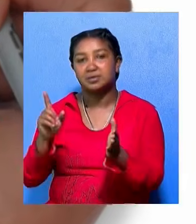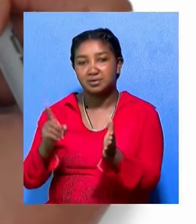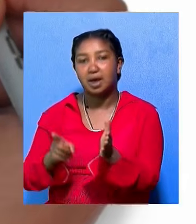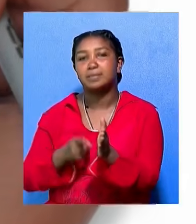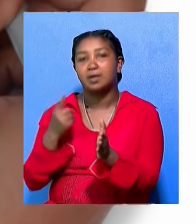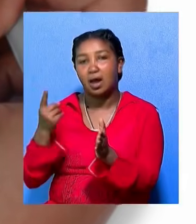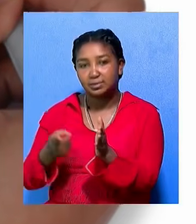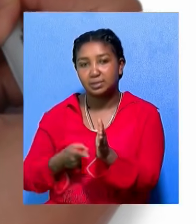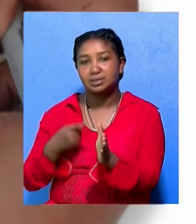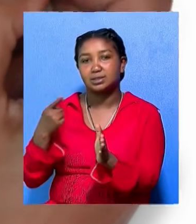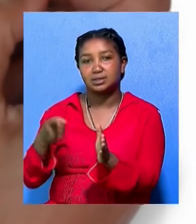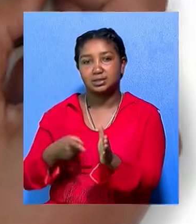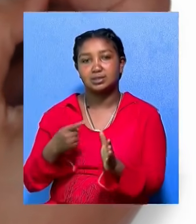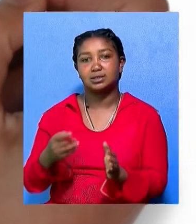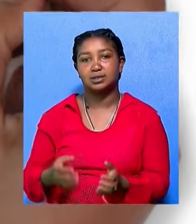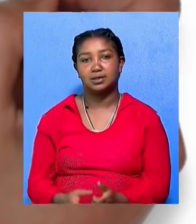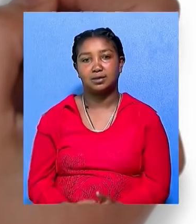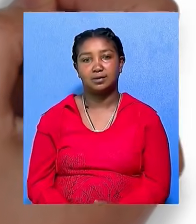sometimes